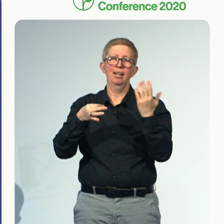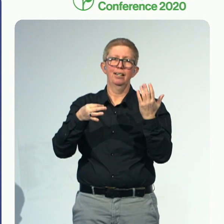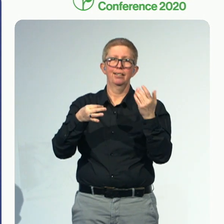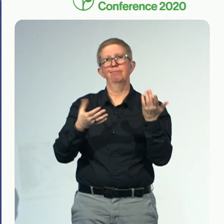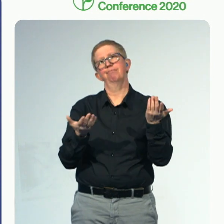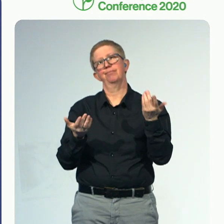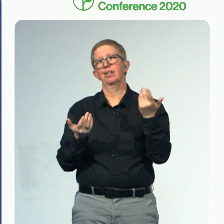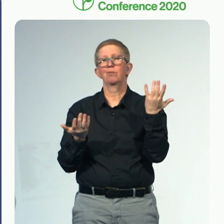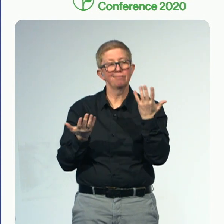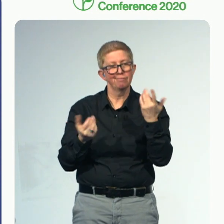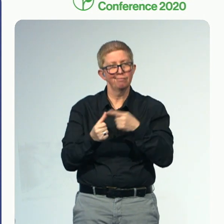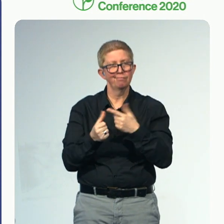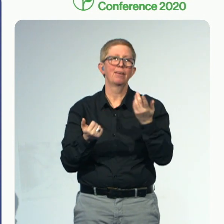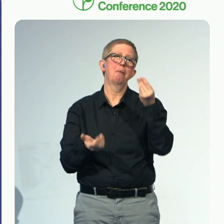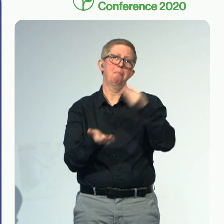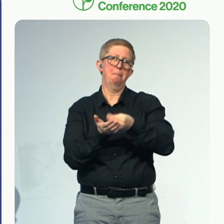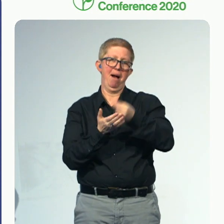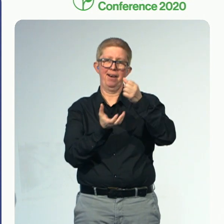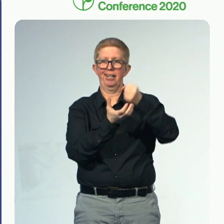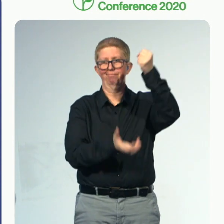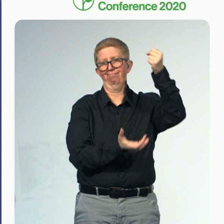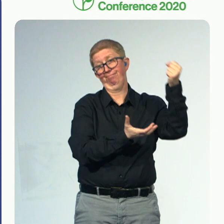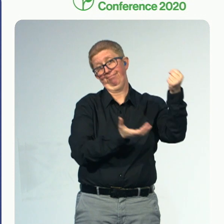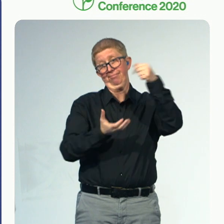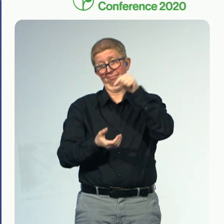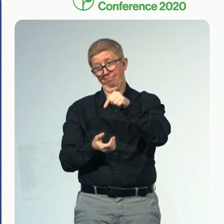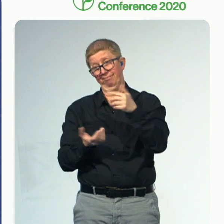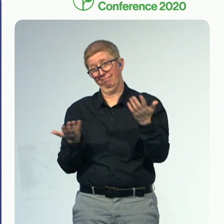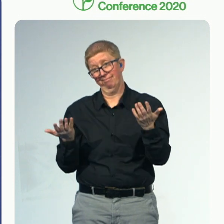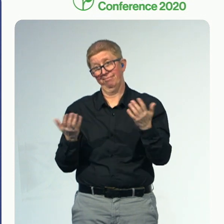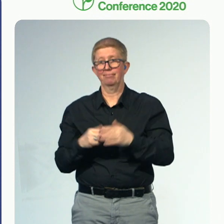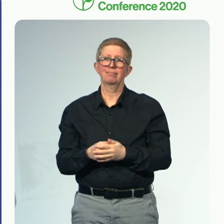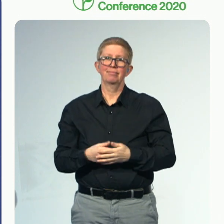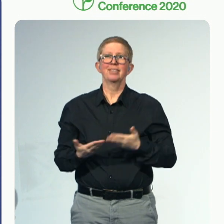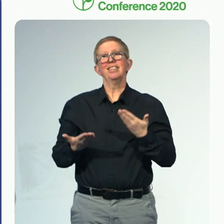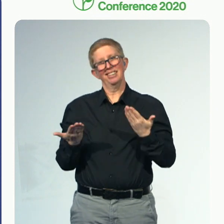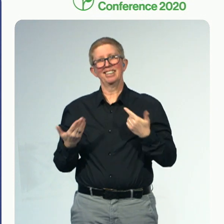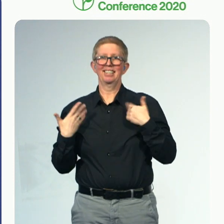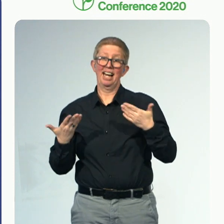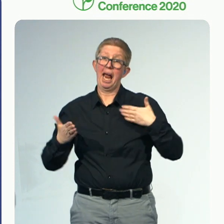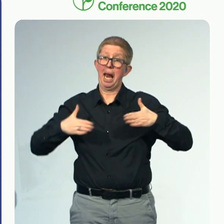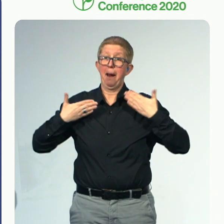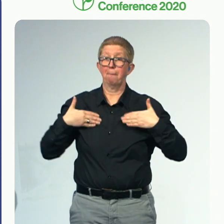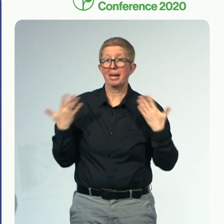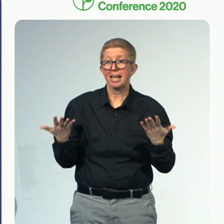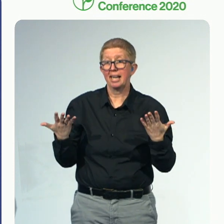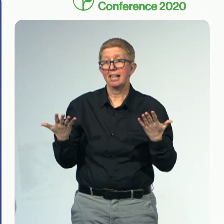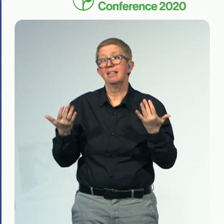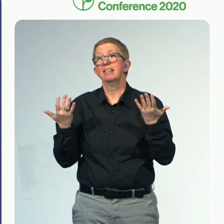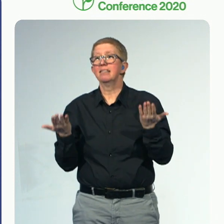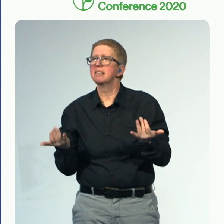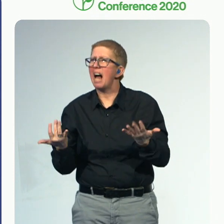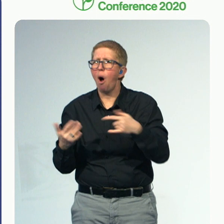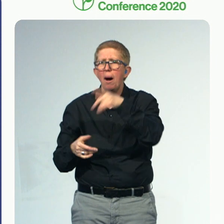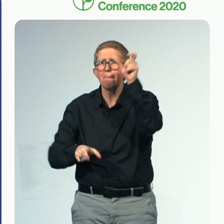disability inclusive by 2025, and I think that's a great ambition, and we should make sure that any donor who